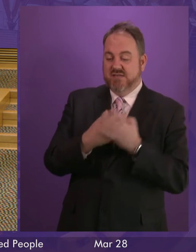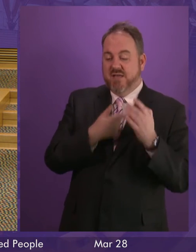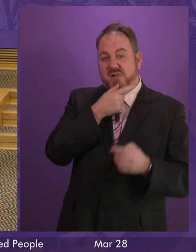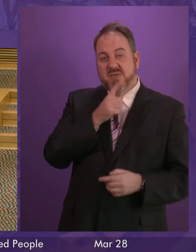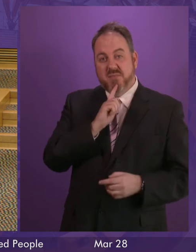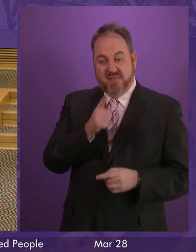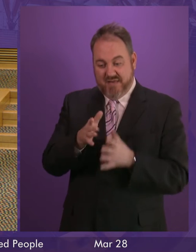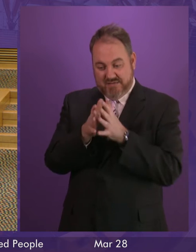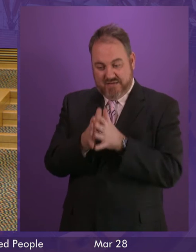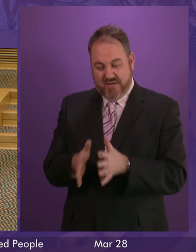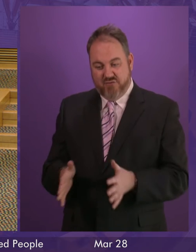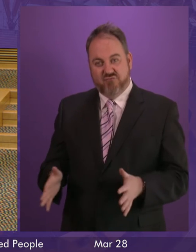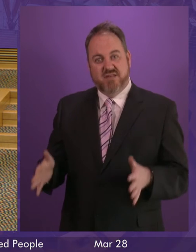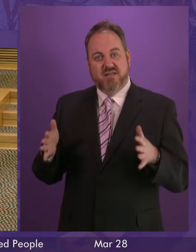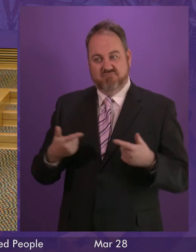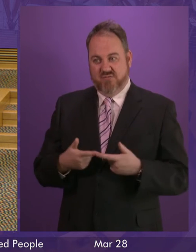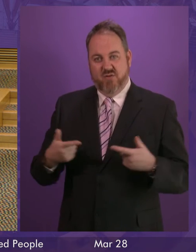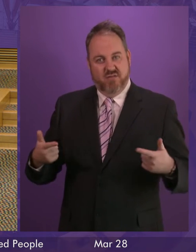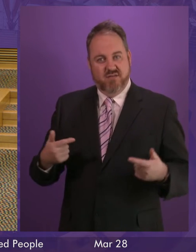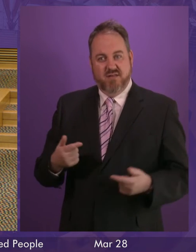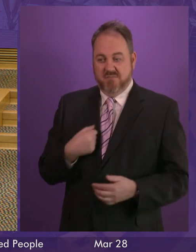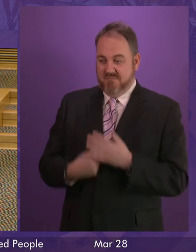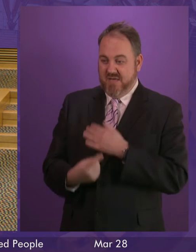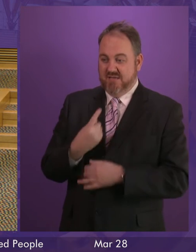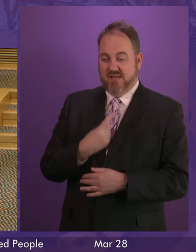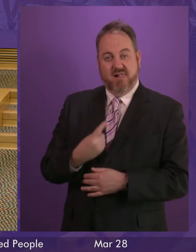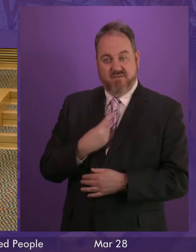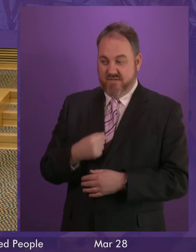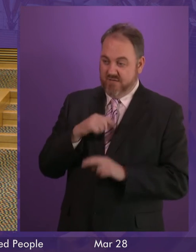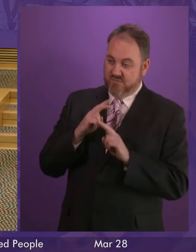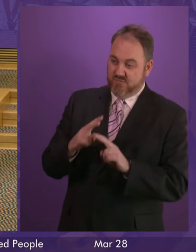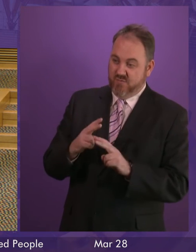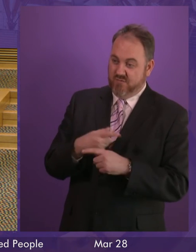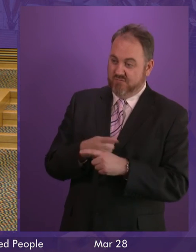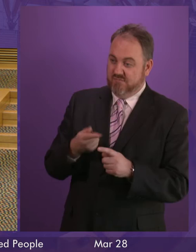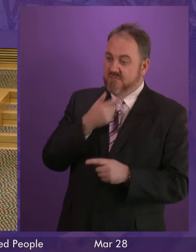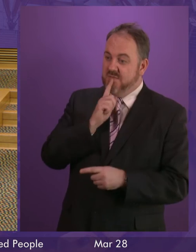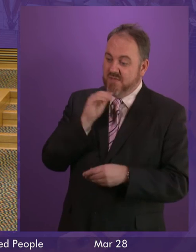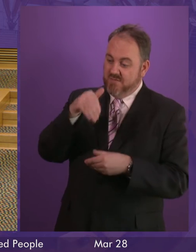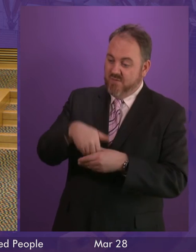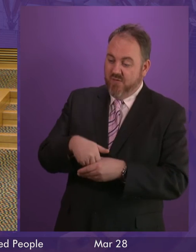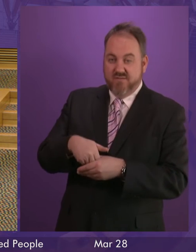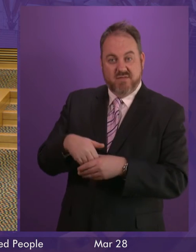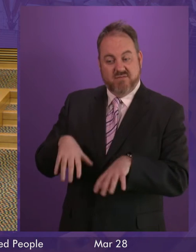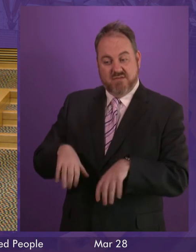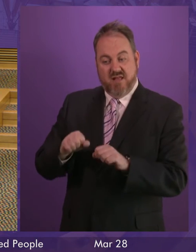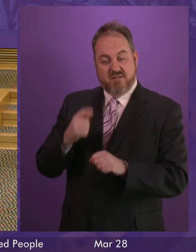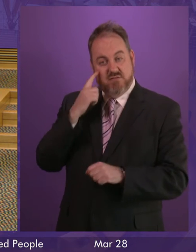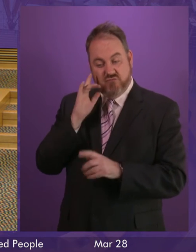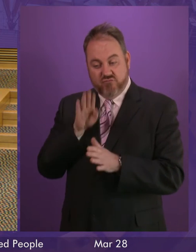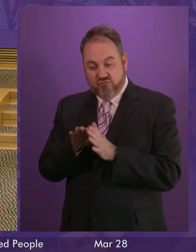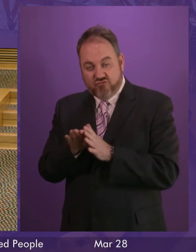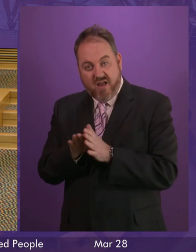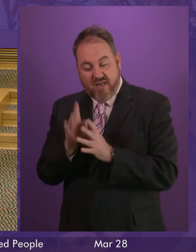to say I personally benefited from that internship scheme last year in my office. Many of those taking part have moved into permanent employment